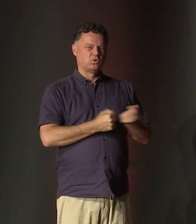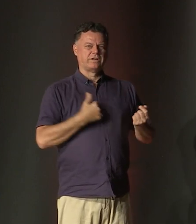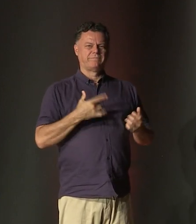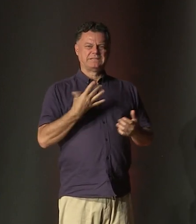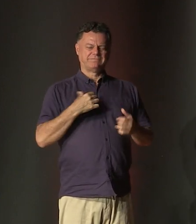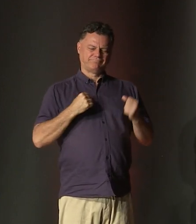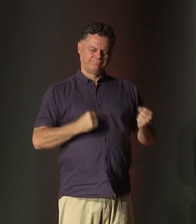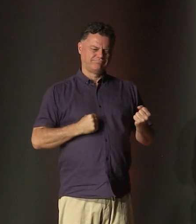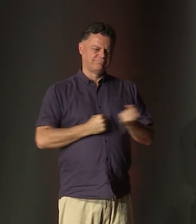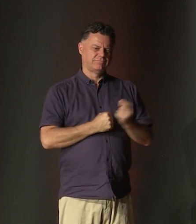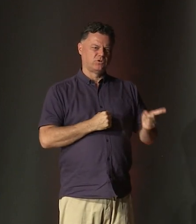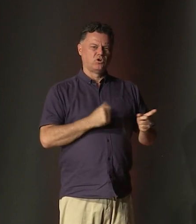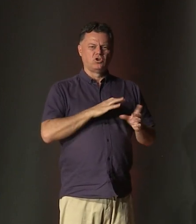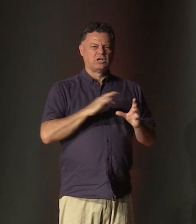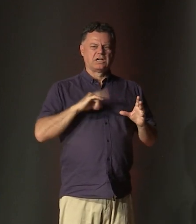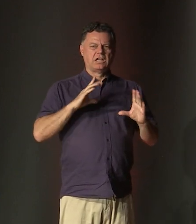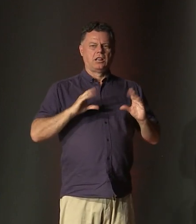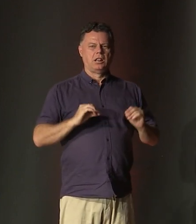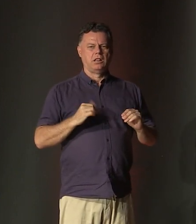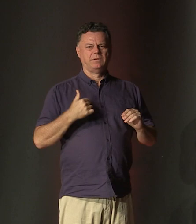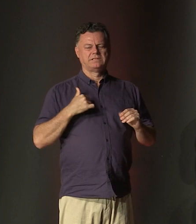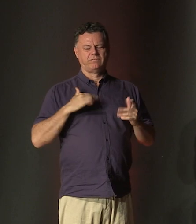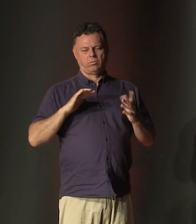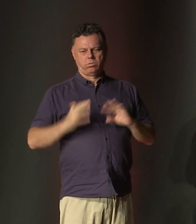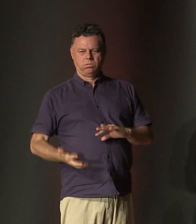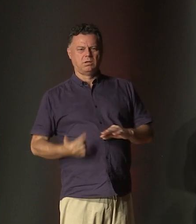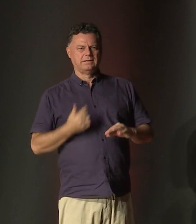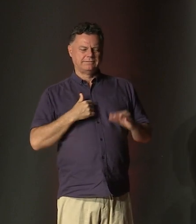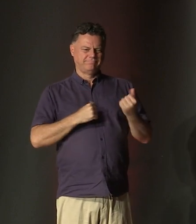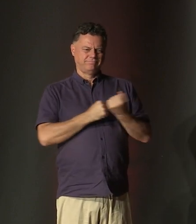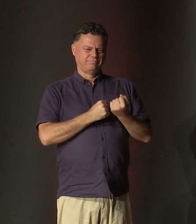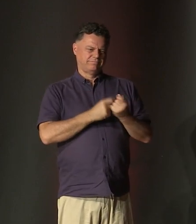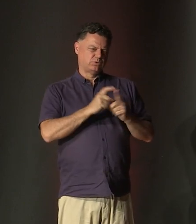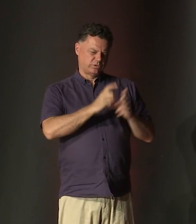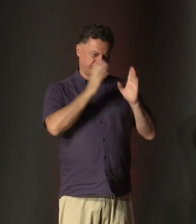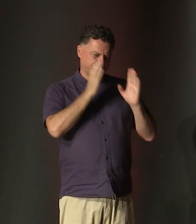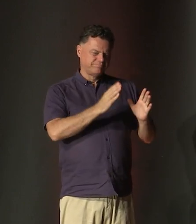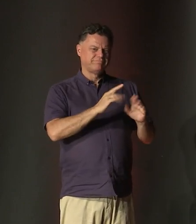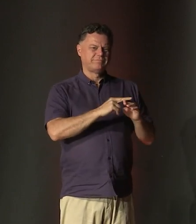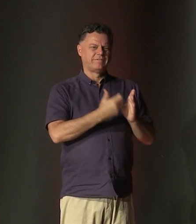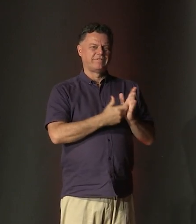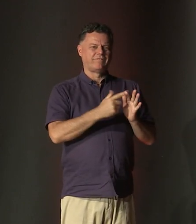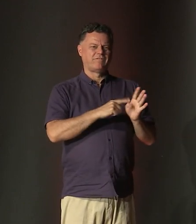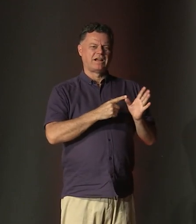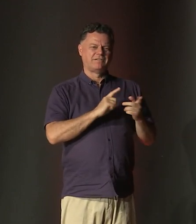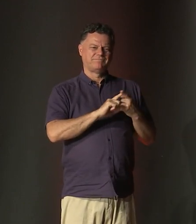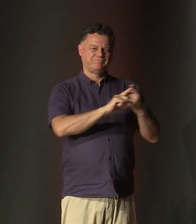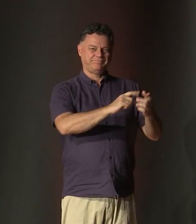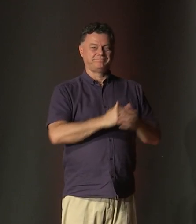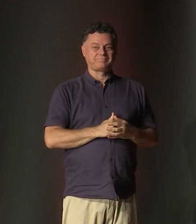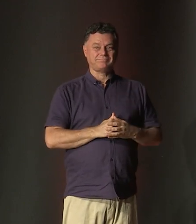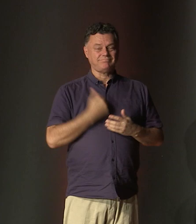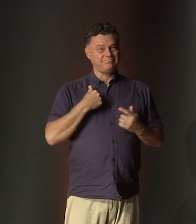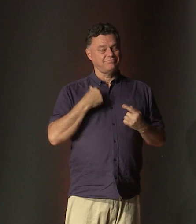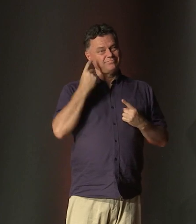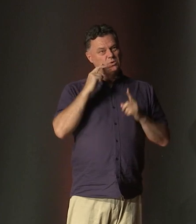going. But could I? I certainly wasn't sleeping properly. And